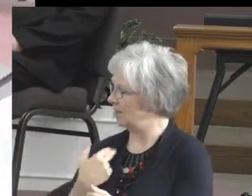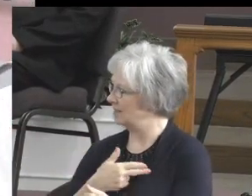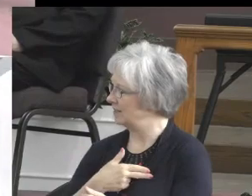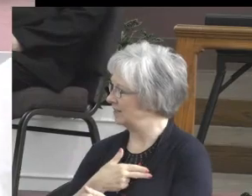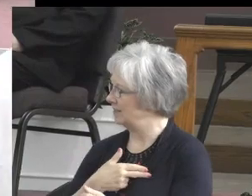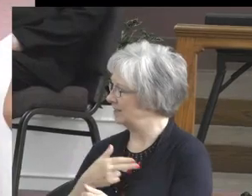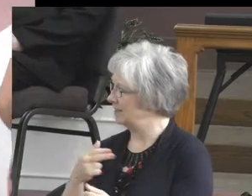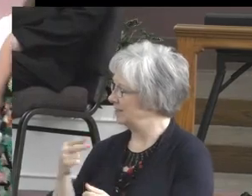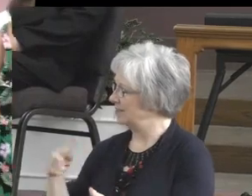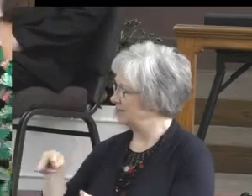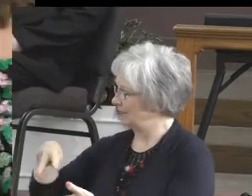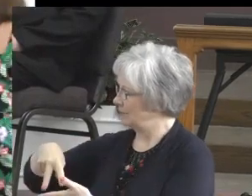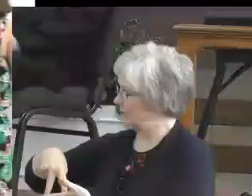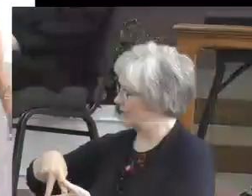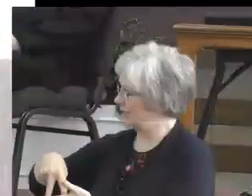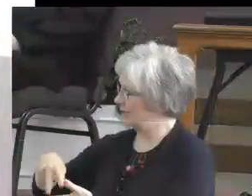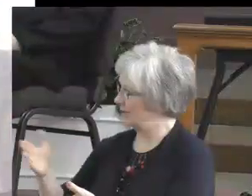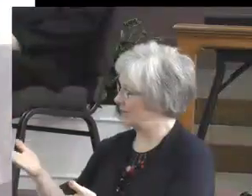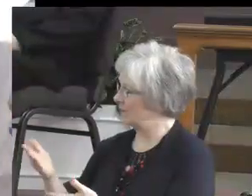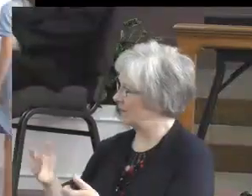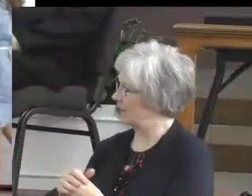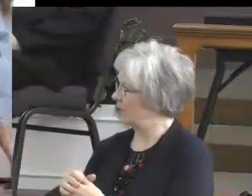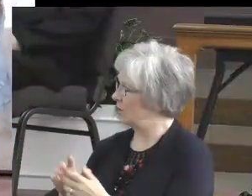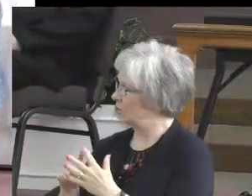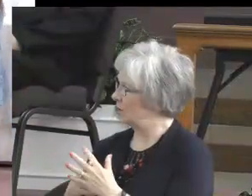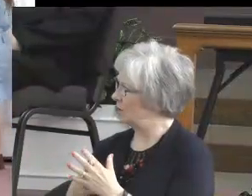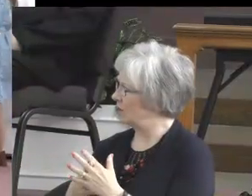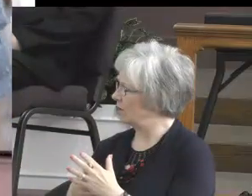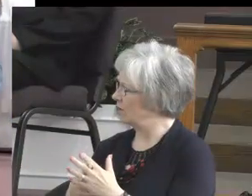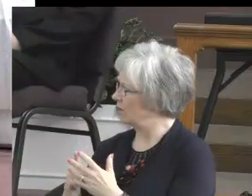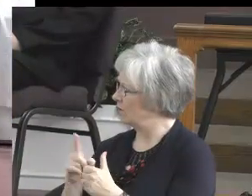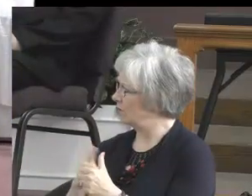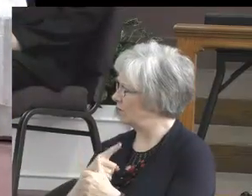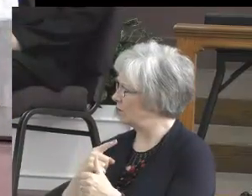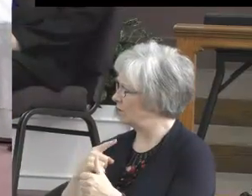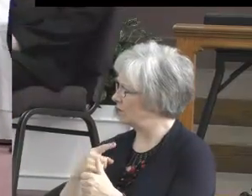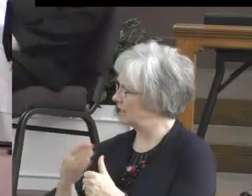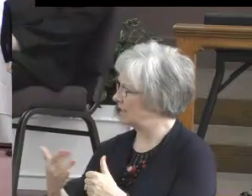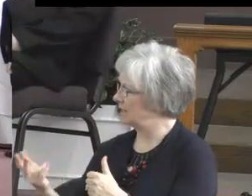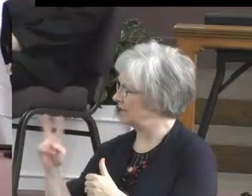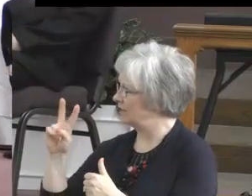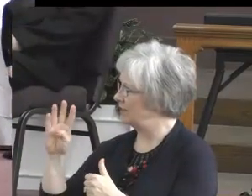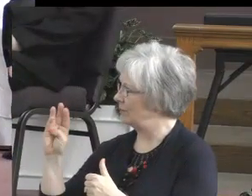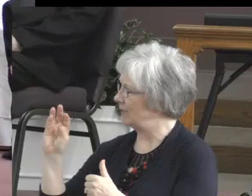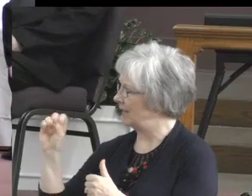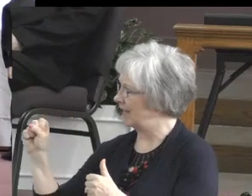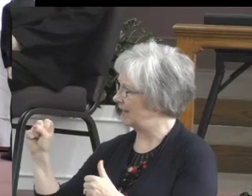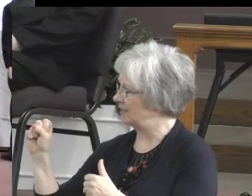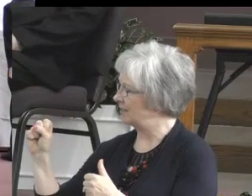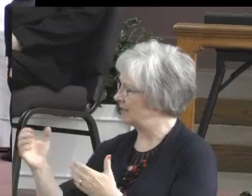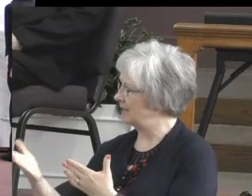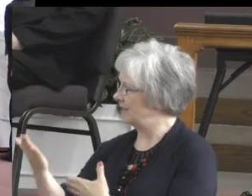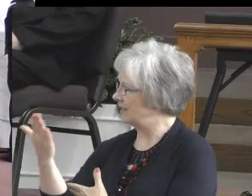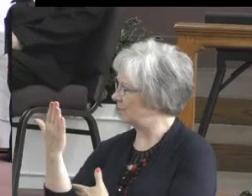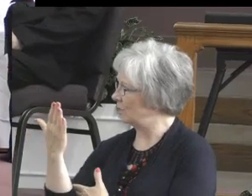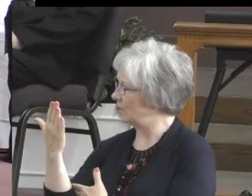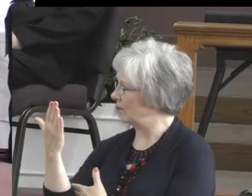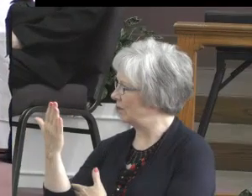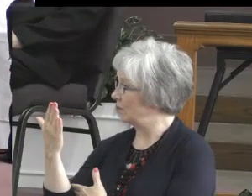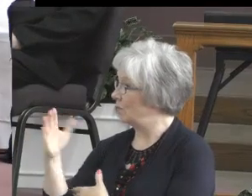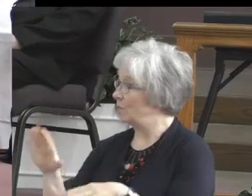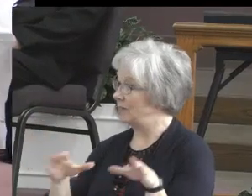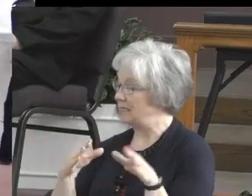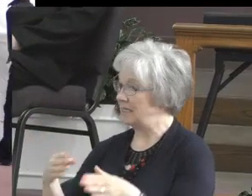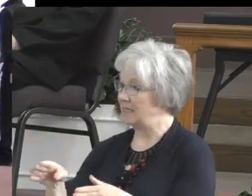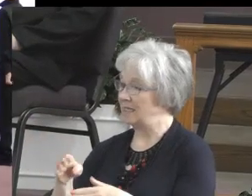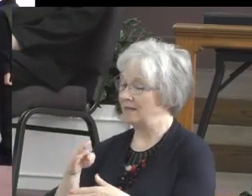here. When we started off, what were the first things that we did each morning? Do you remember? We did the pledges.